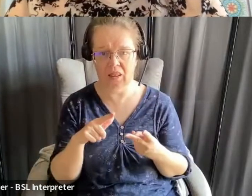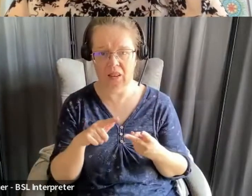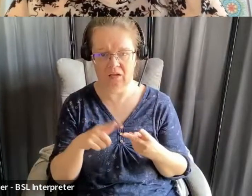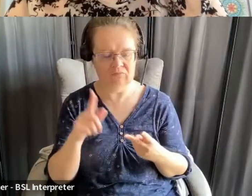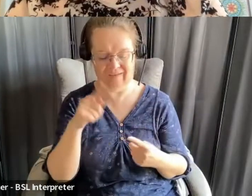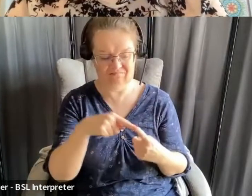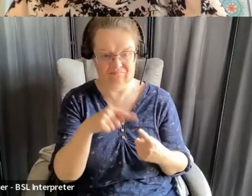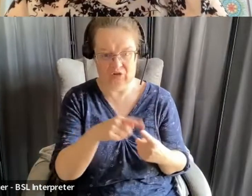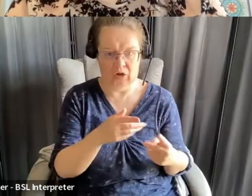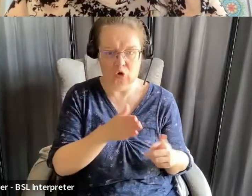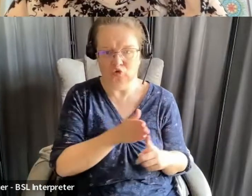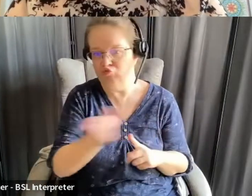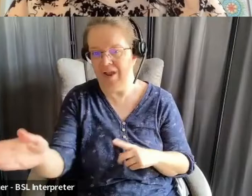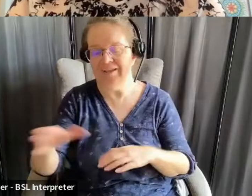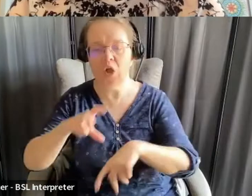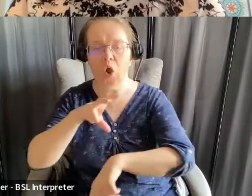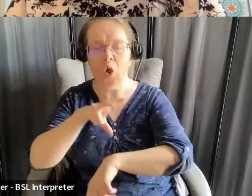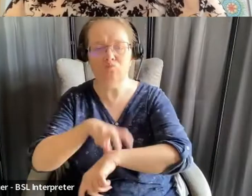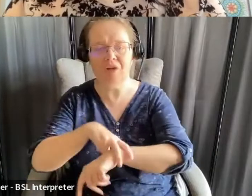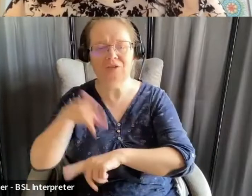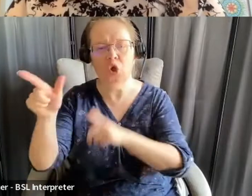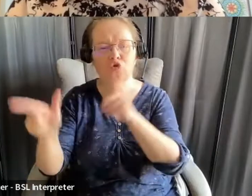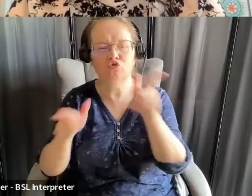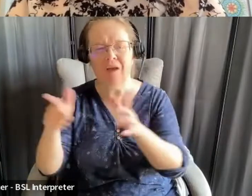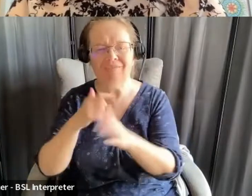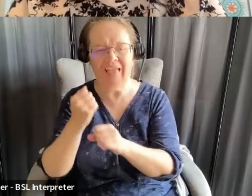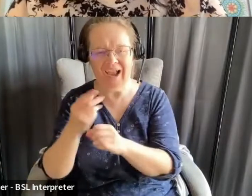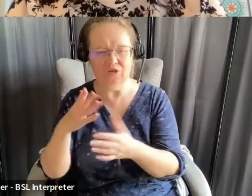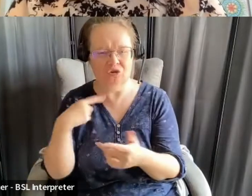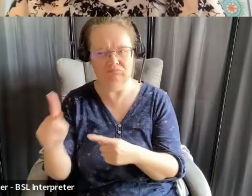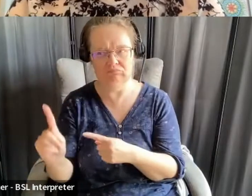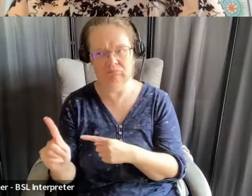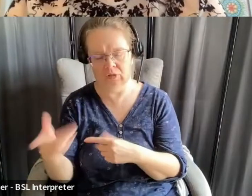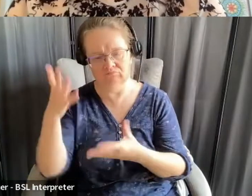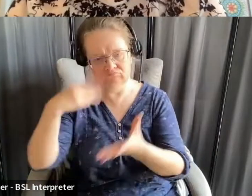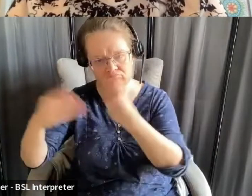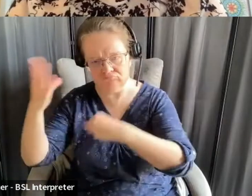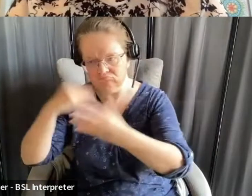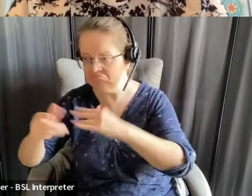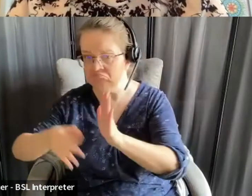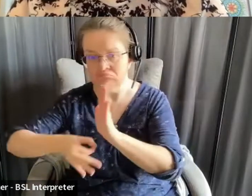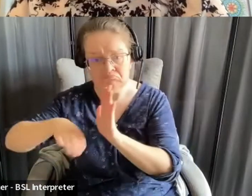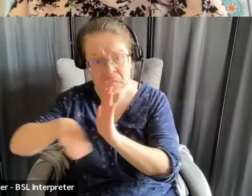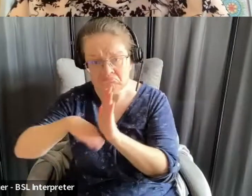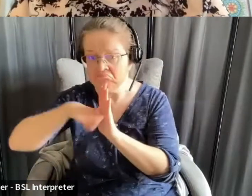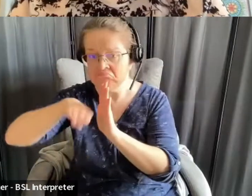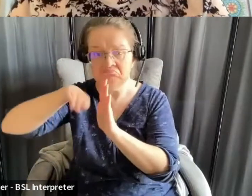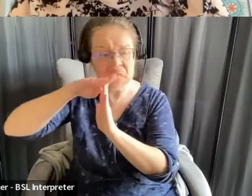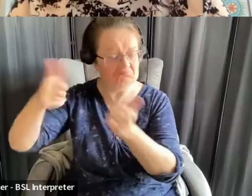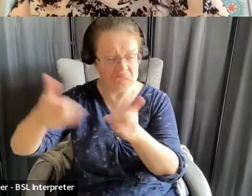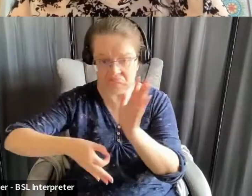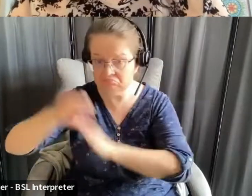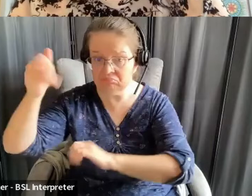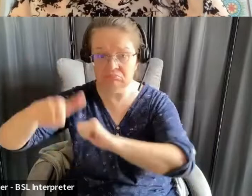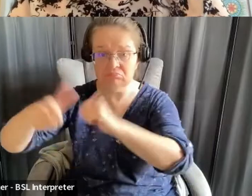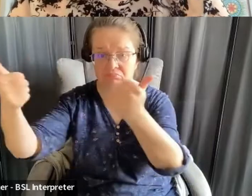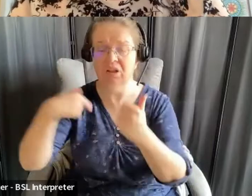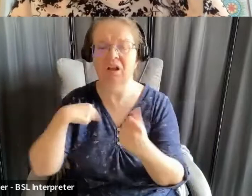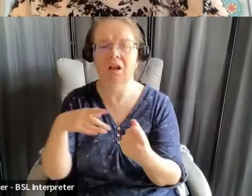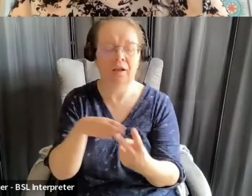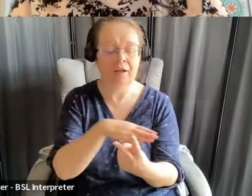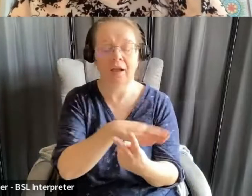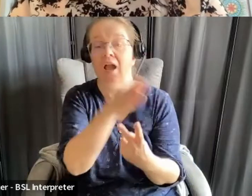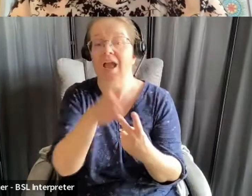being an apprentice at a travel agency. So I learnt that job, did it really well, excelled, and then tried different